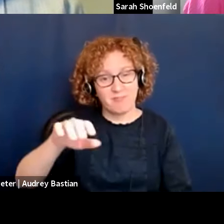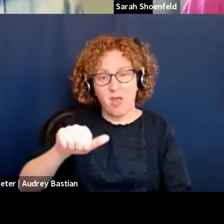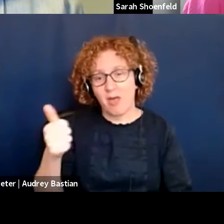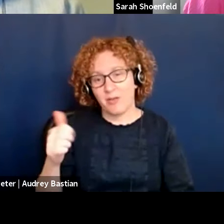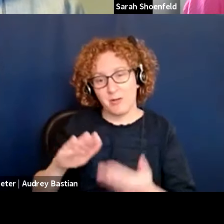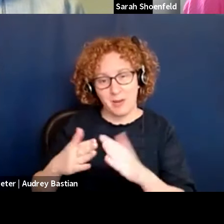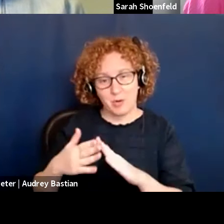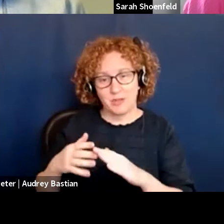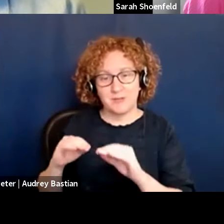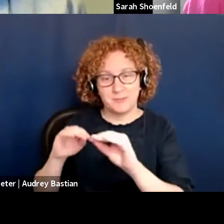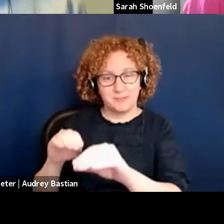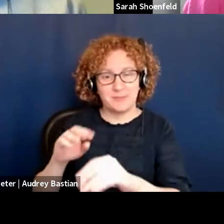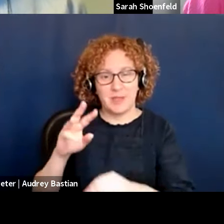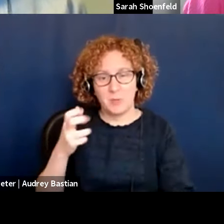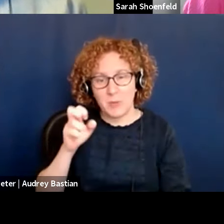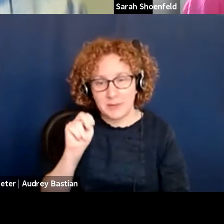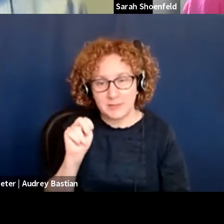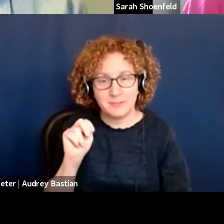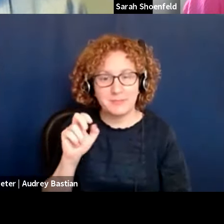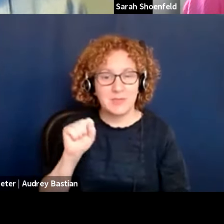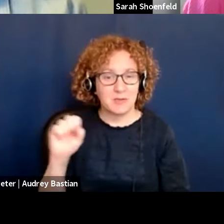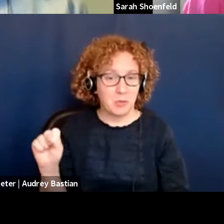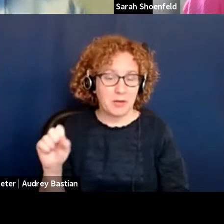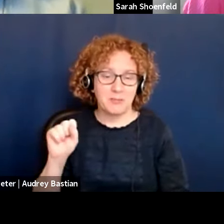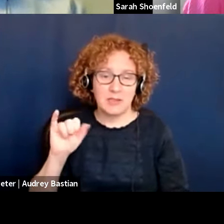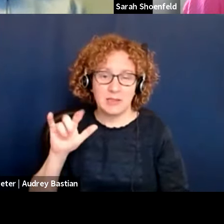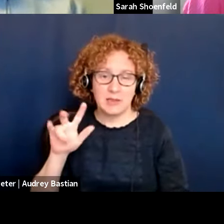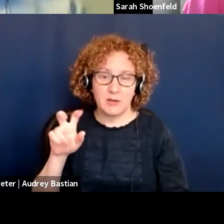our neighbors were moving in Wheaton or Silver Spring.